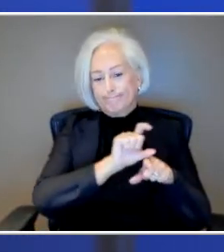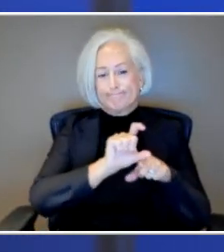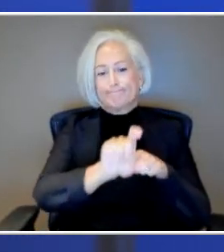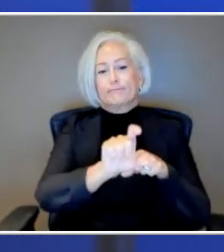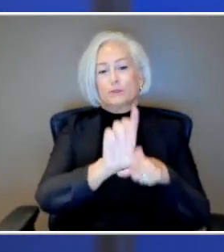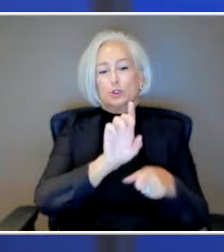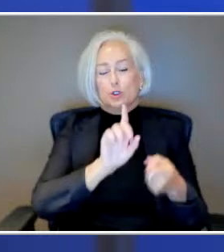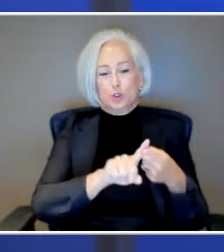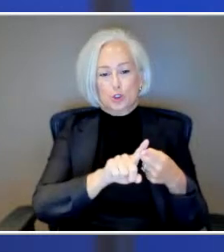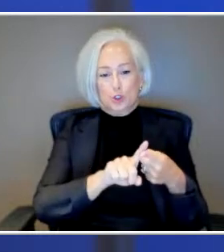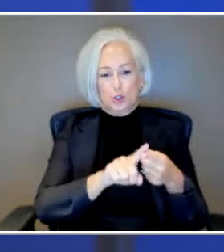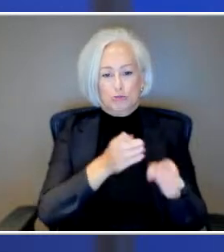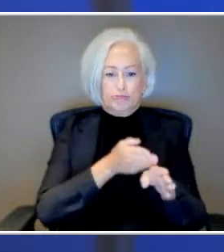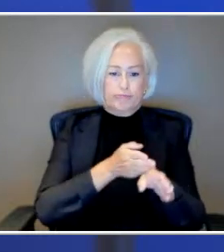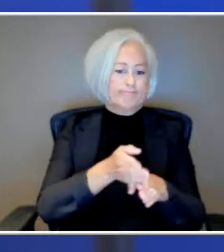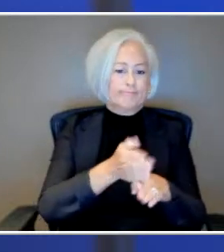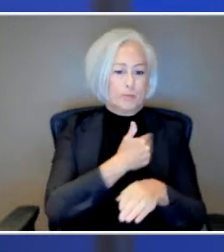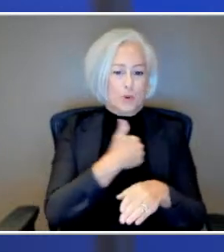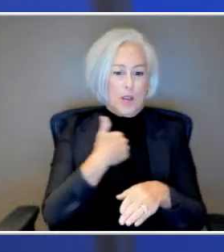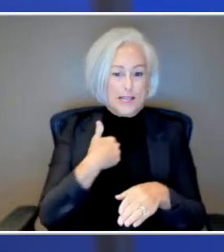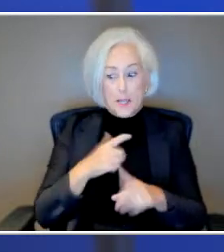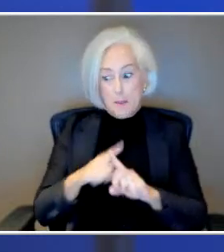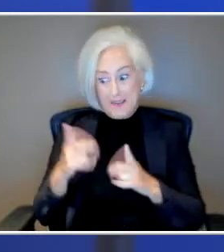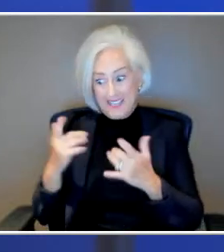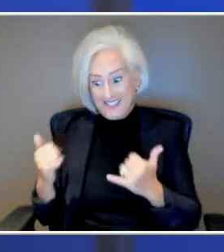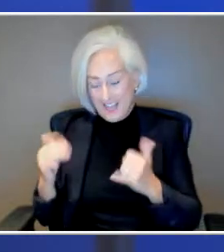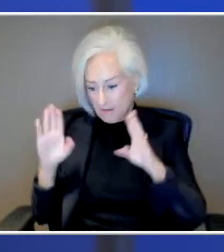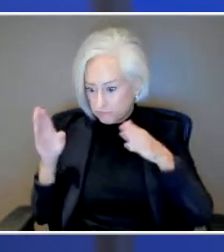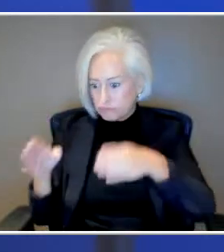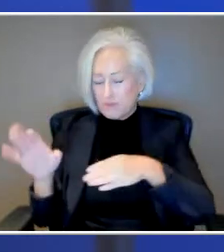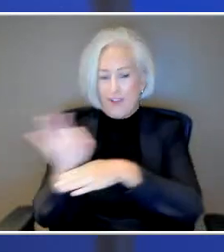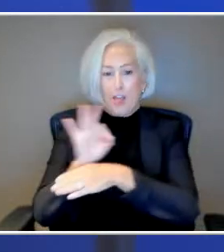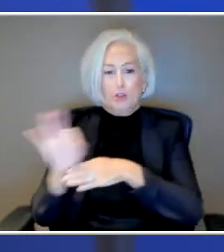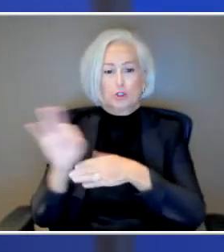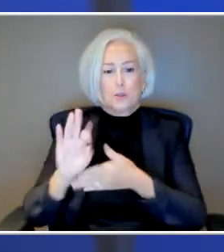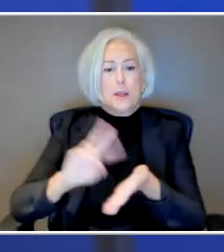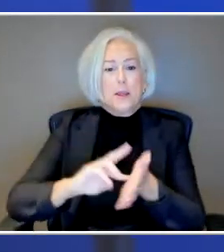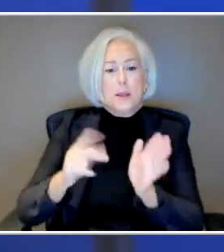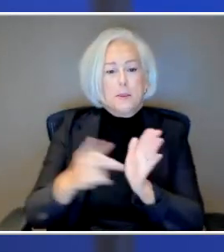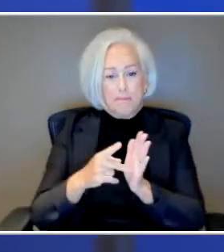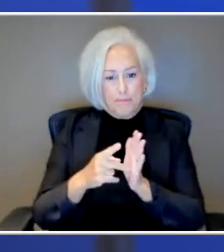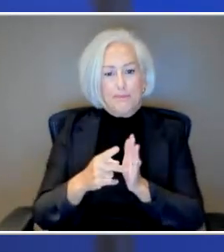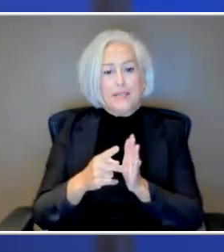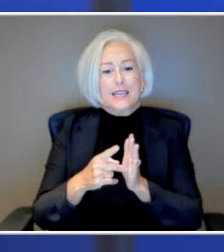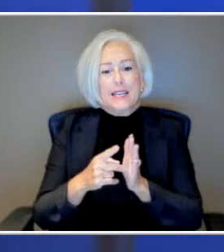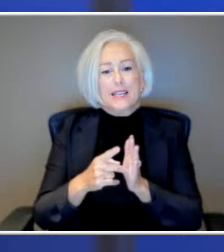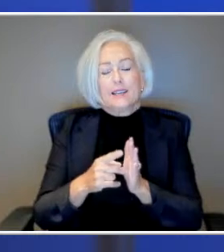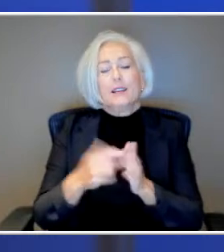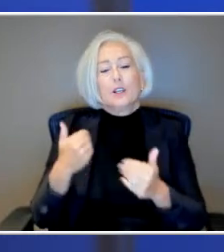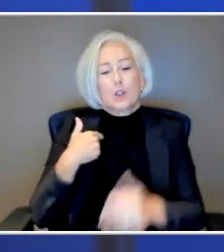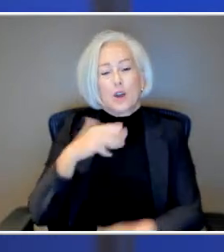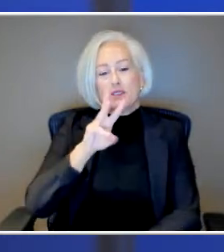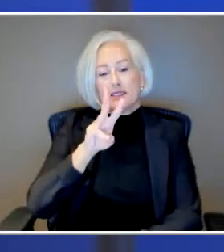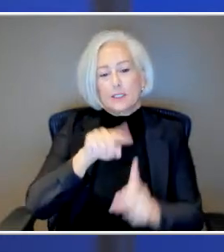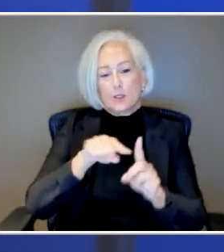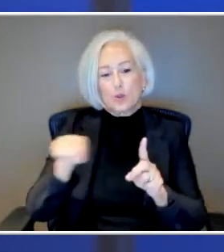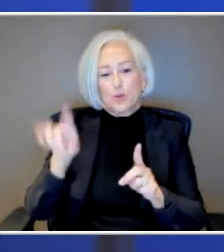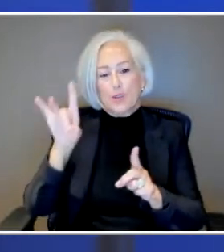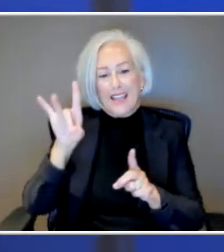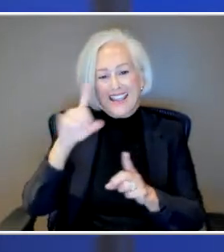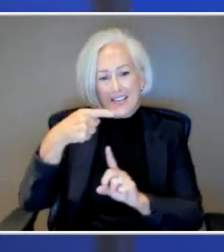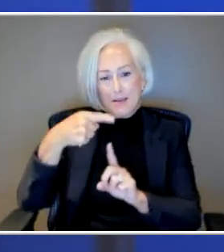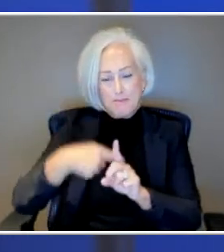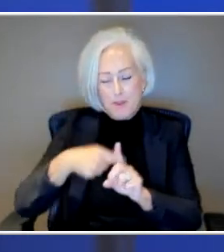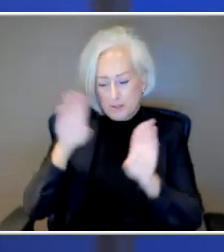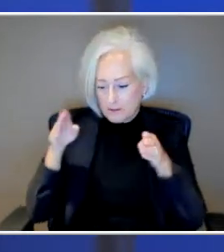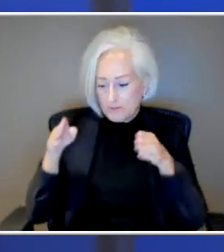that's the multidisciplinary training. So you have an additional, on average, 6 to 8 months of focused surgical